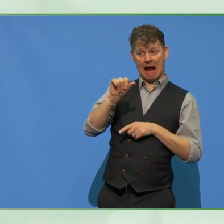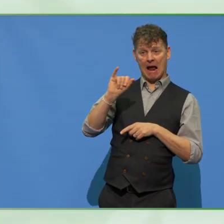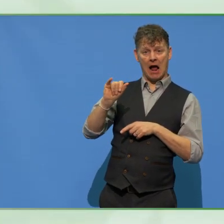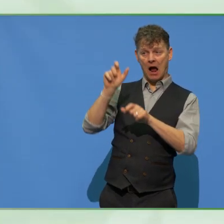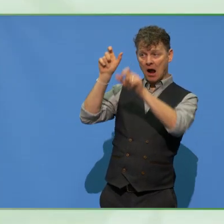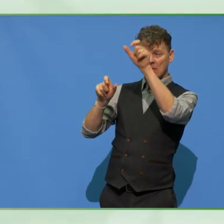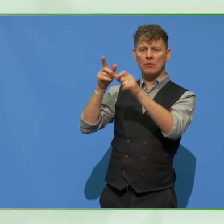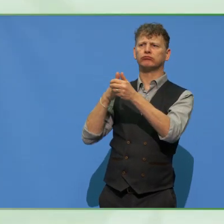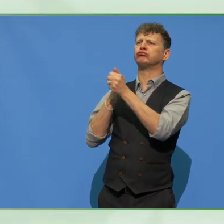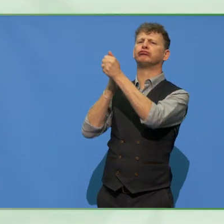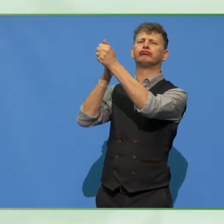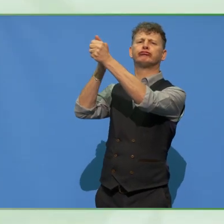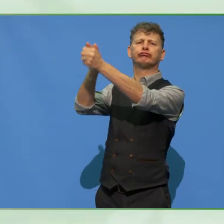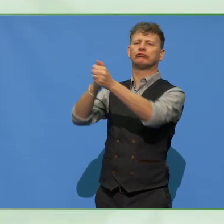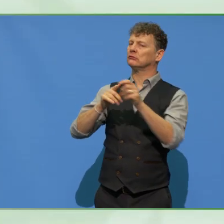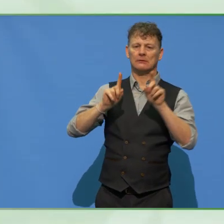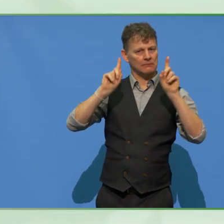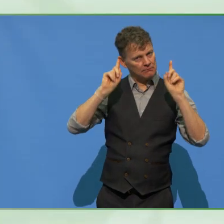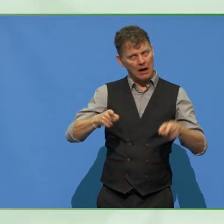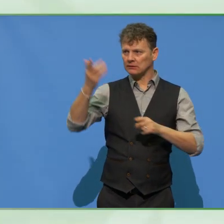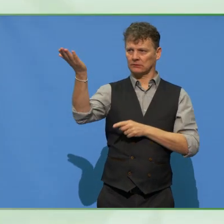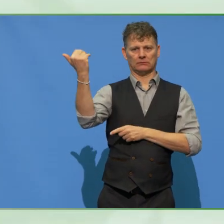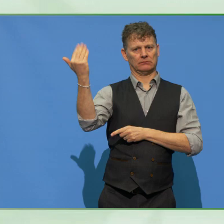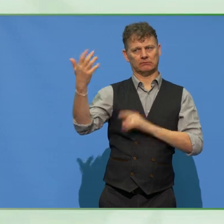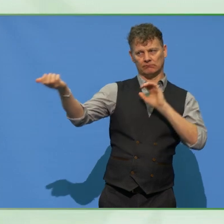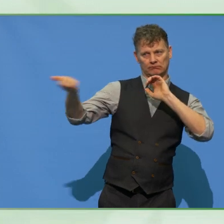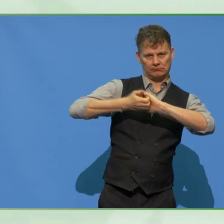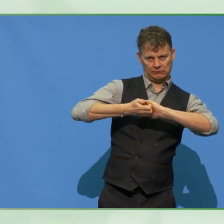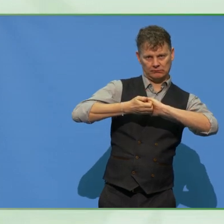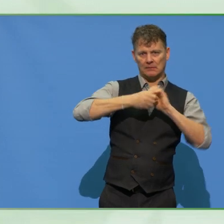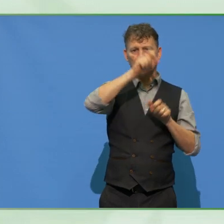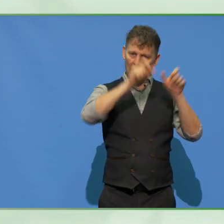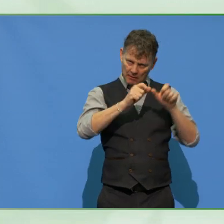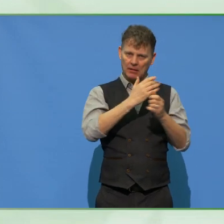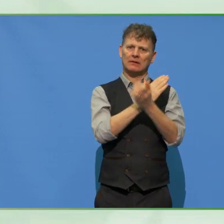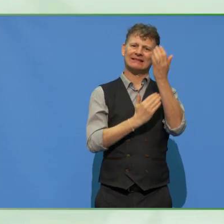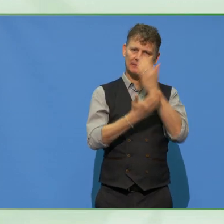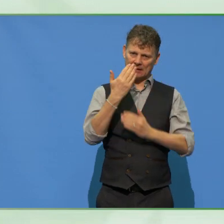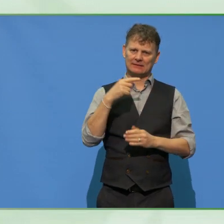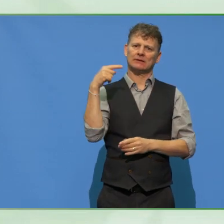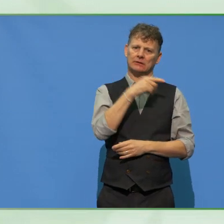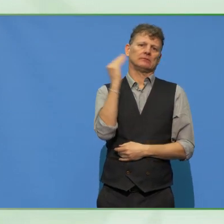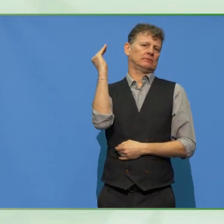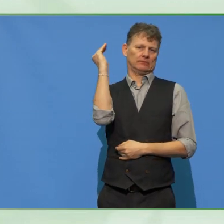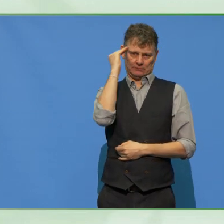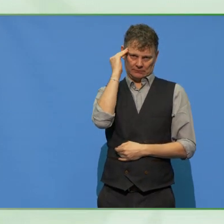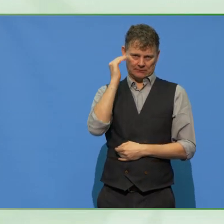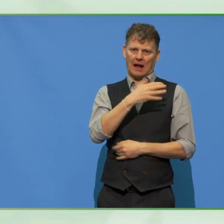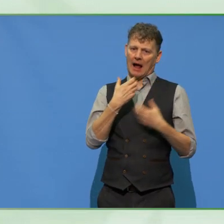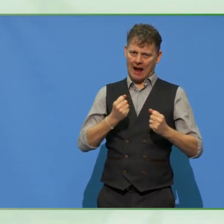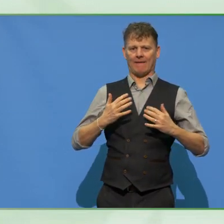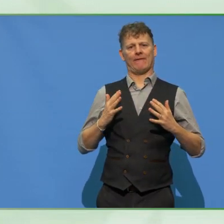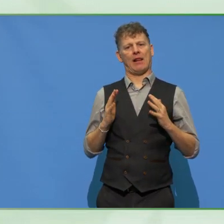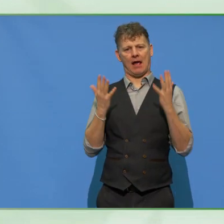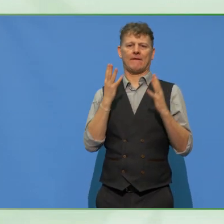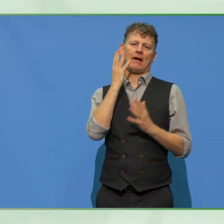co-create and collaborate with persons with disabilities who have the first-hand lived experience in